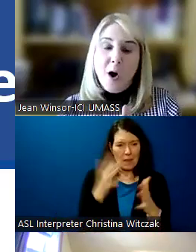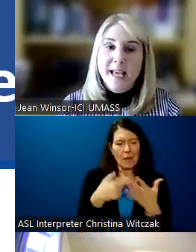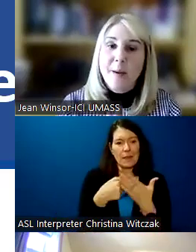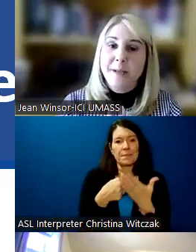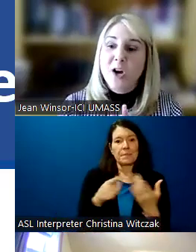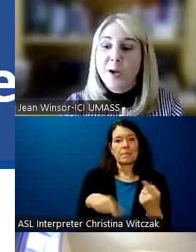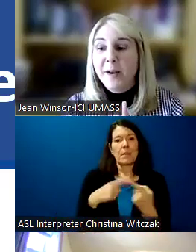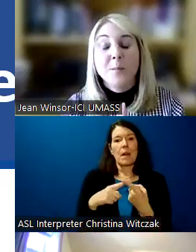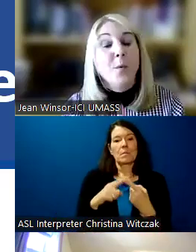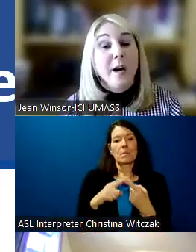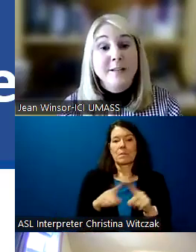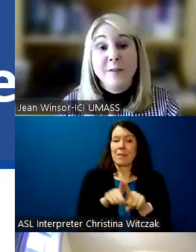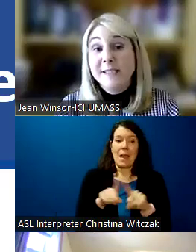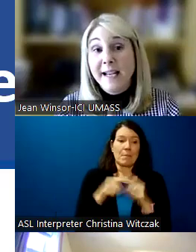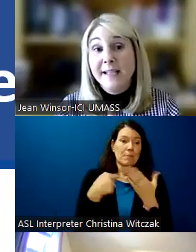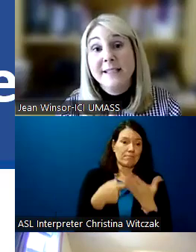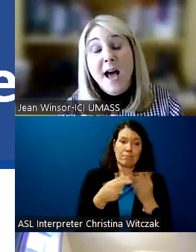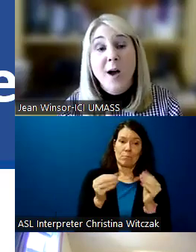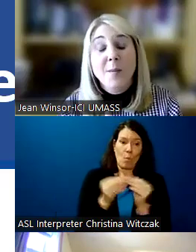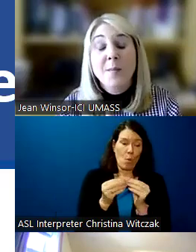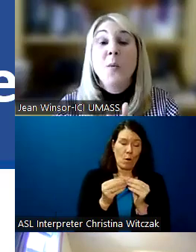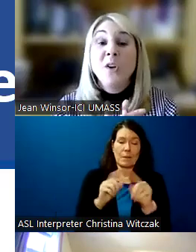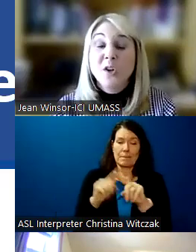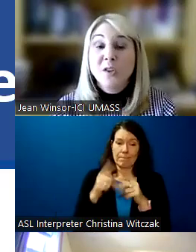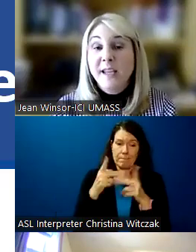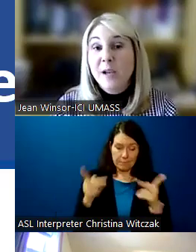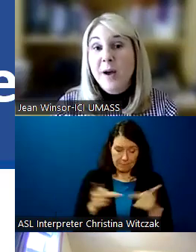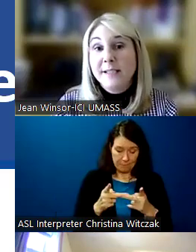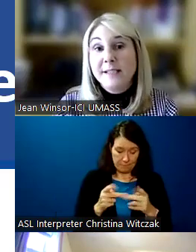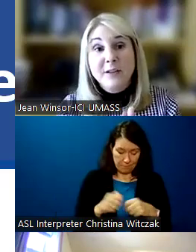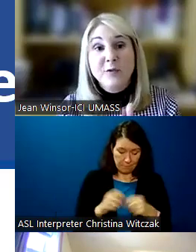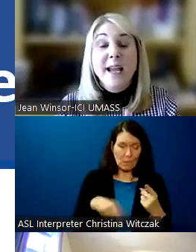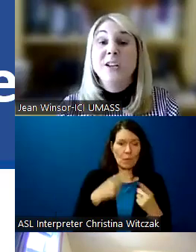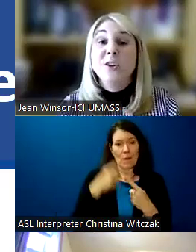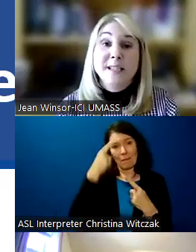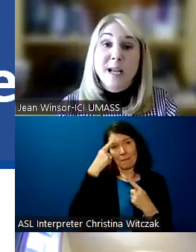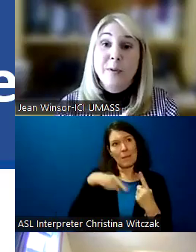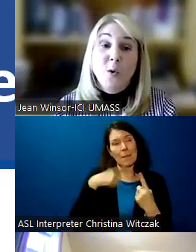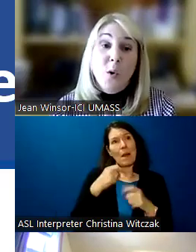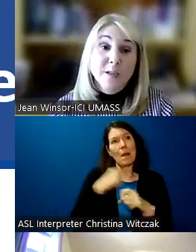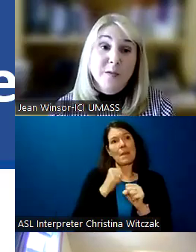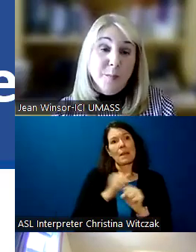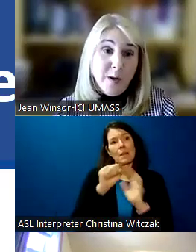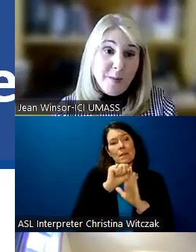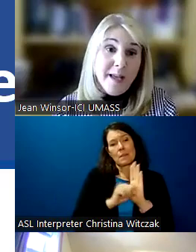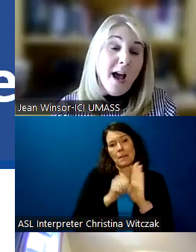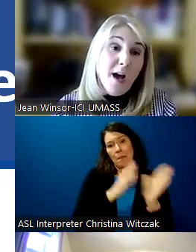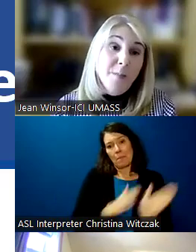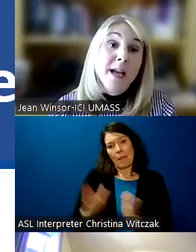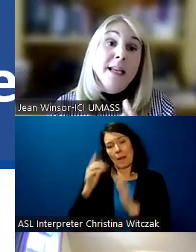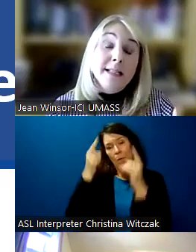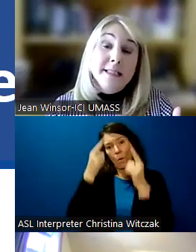but I'm always happy to talk about it more in different settings. When you're thinking about creating your state plan goals for